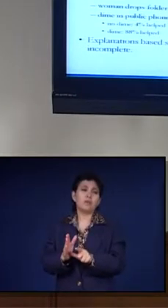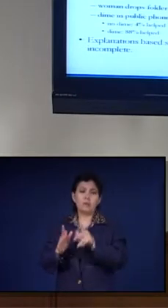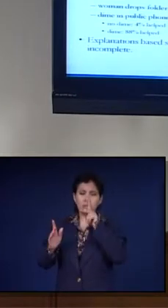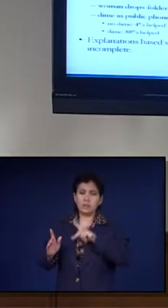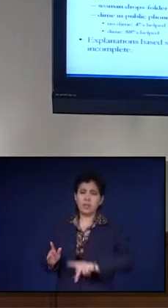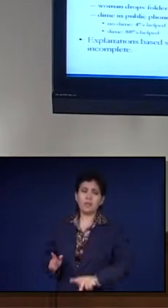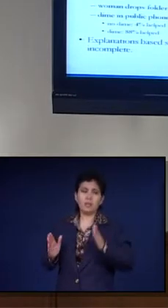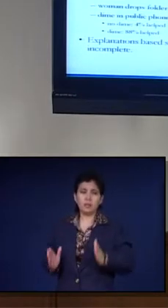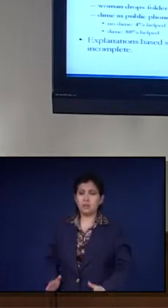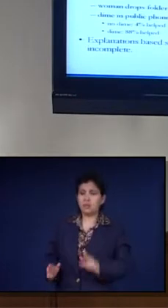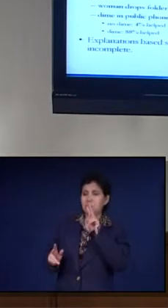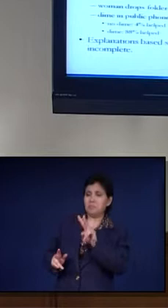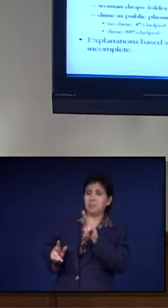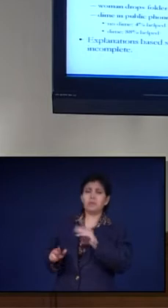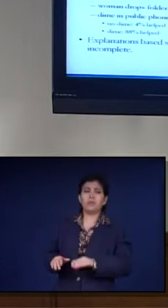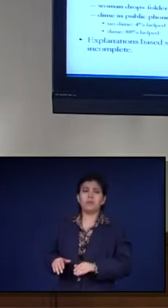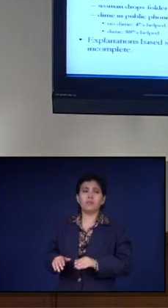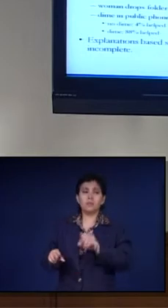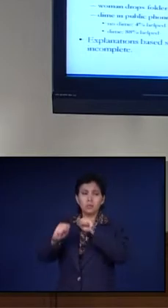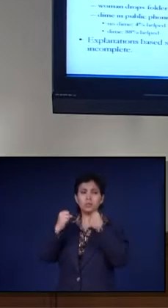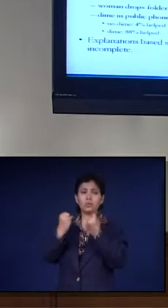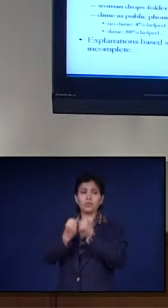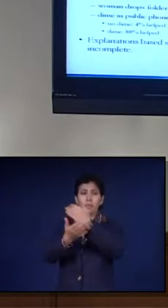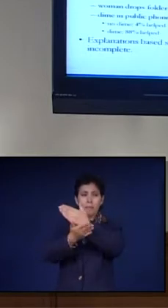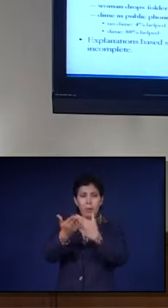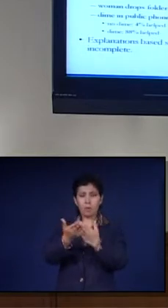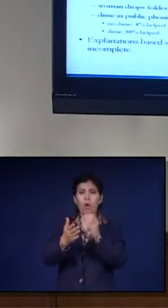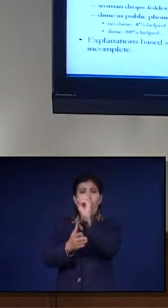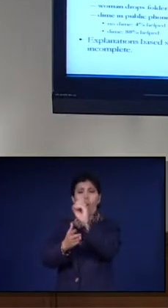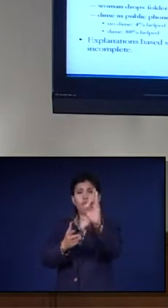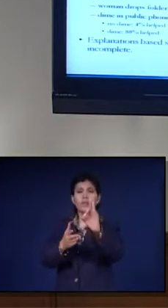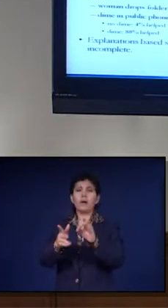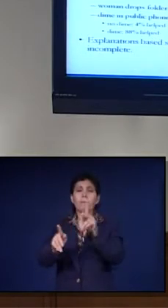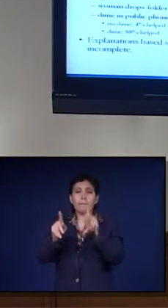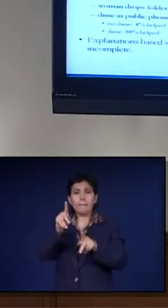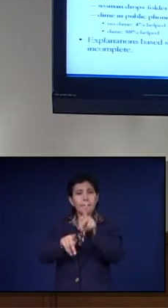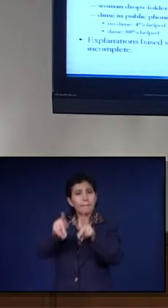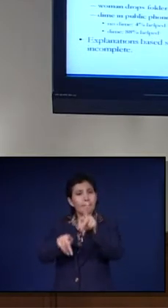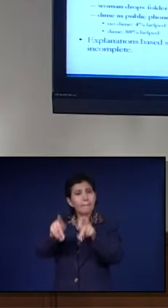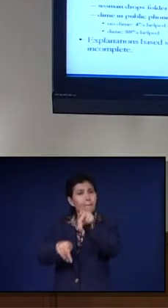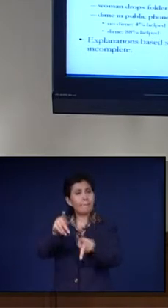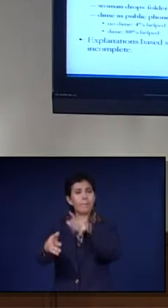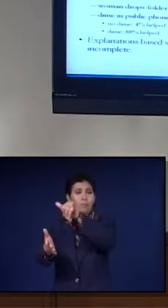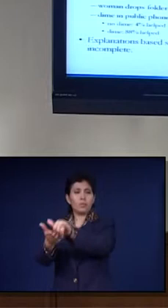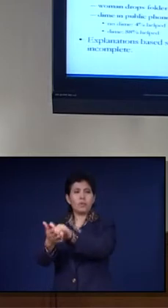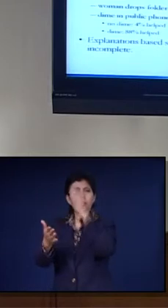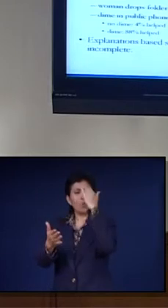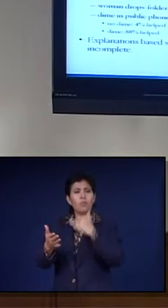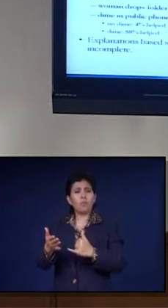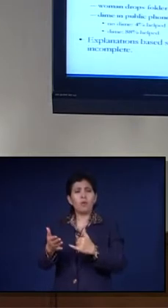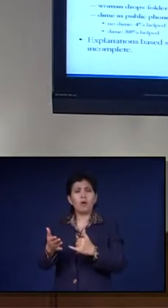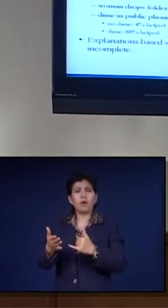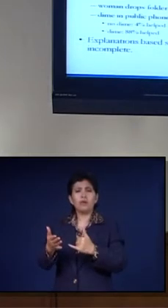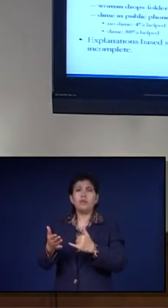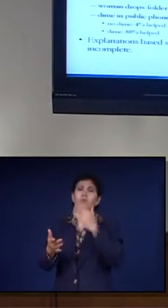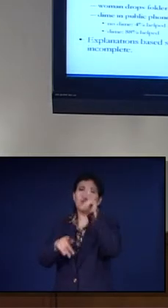personality, we have to look at the social part of the person. Why does the person have more tendency to break the